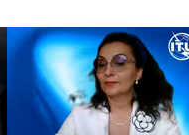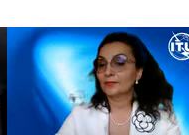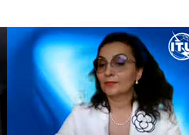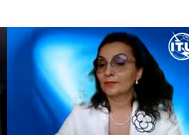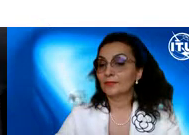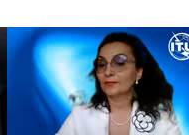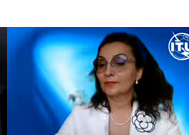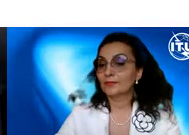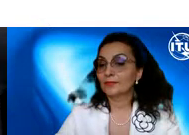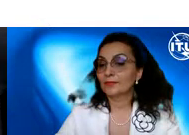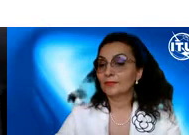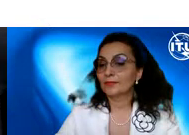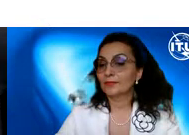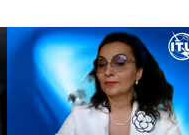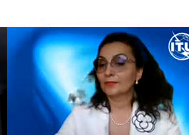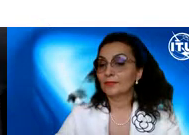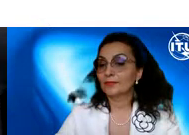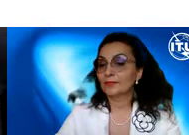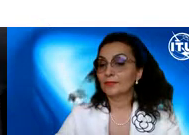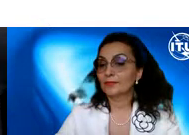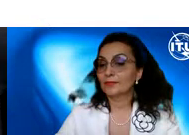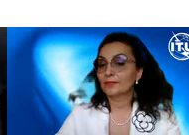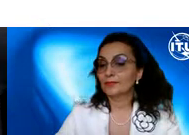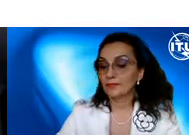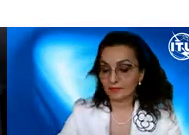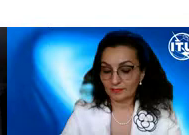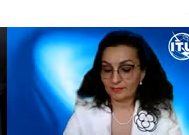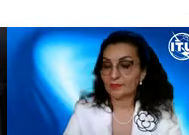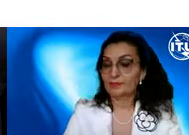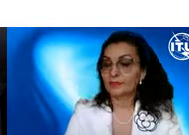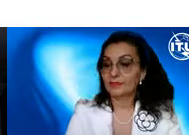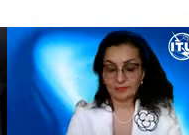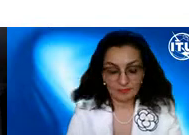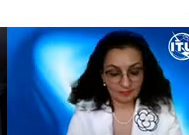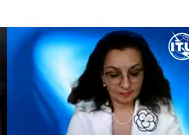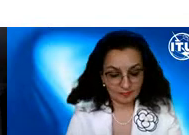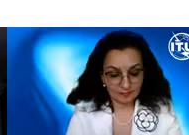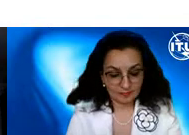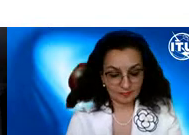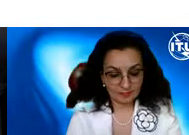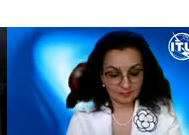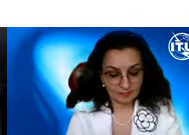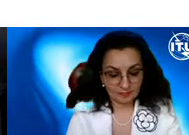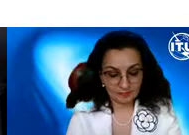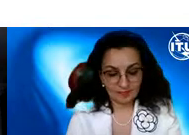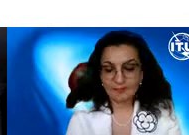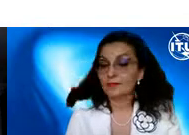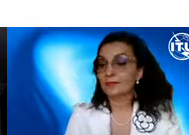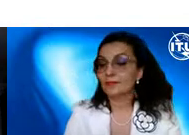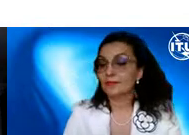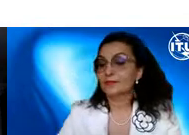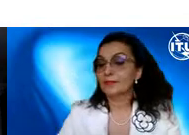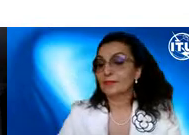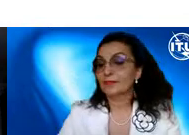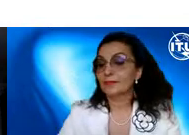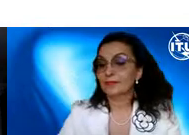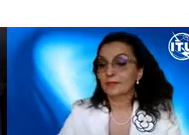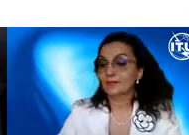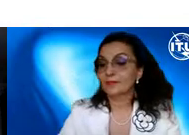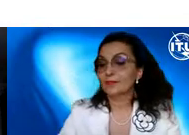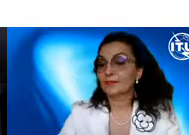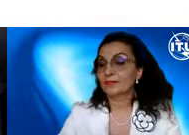requirements for the for all the UN system at the country level, collectively through the operations management team and